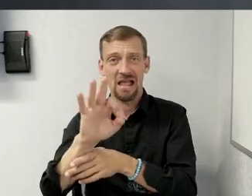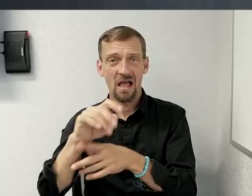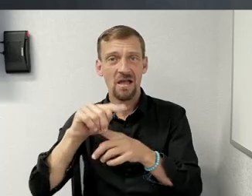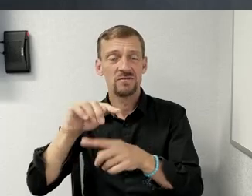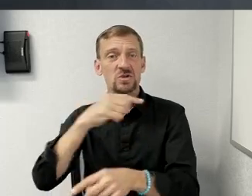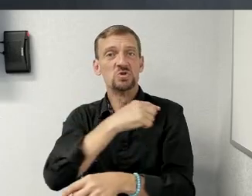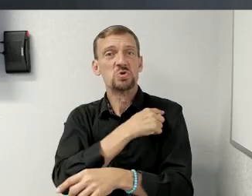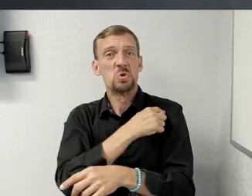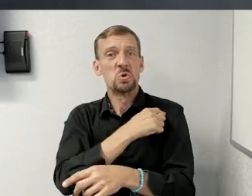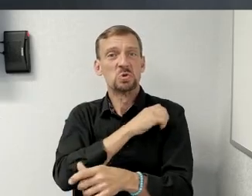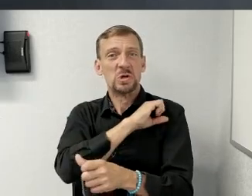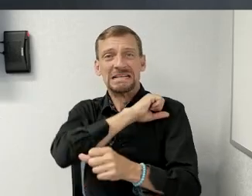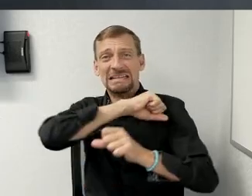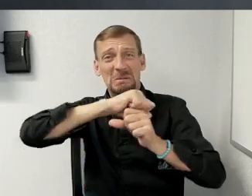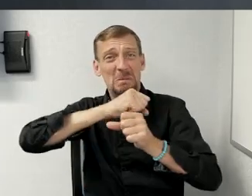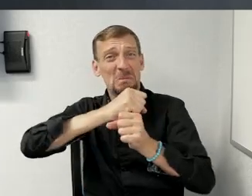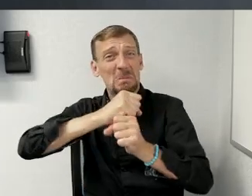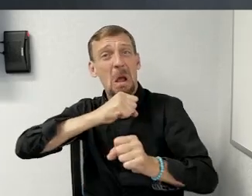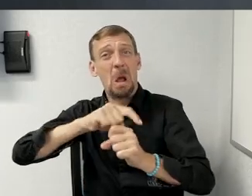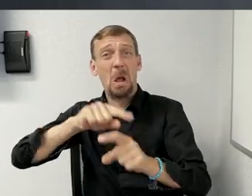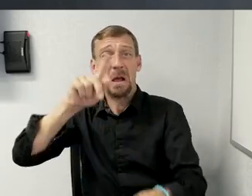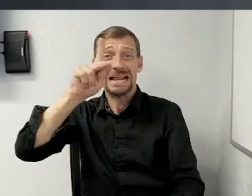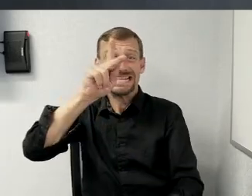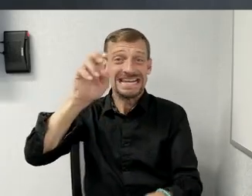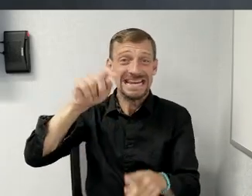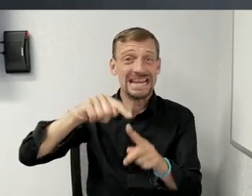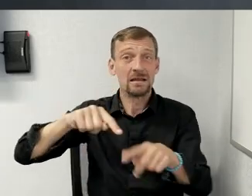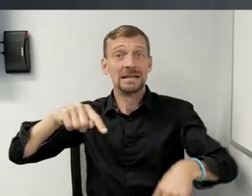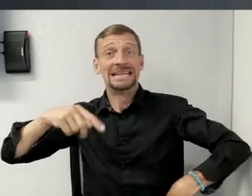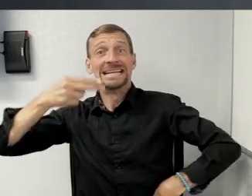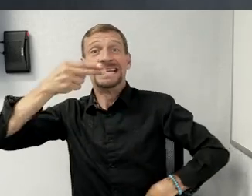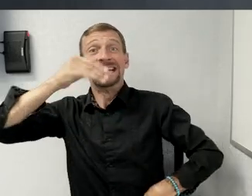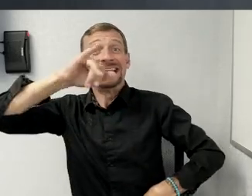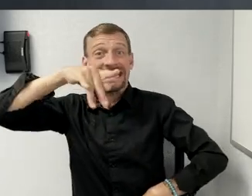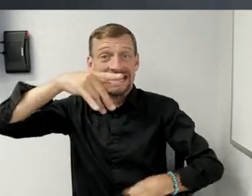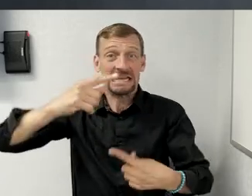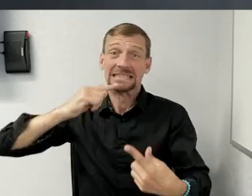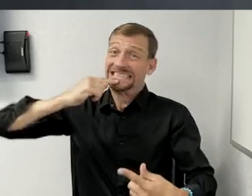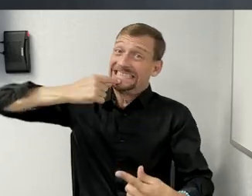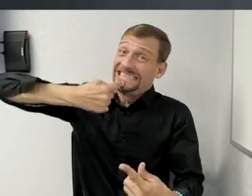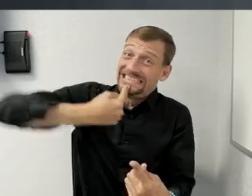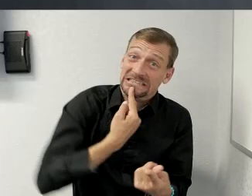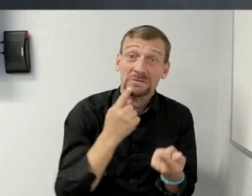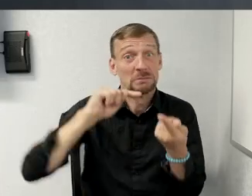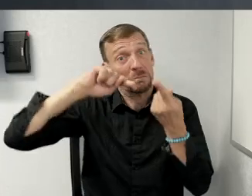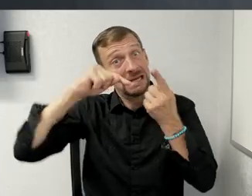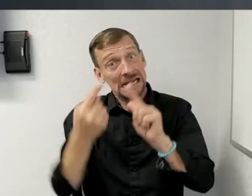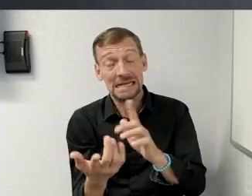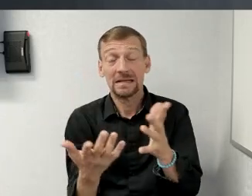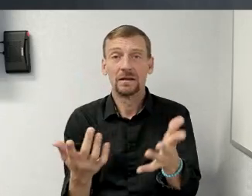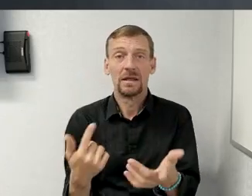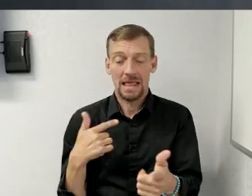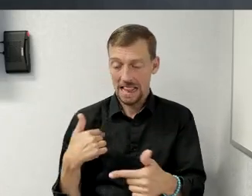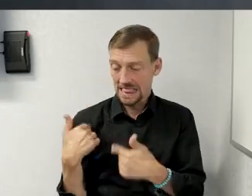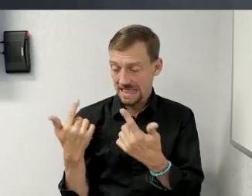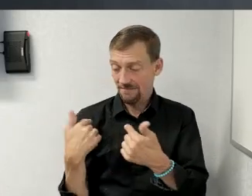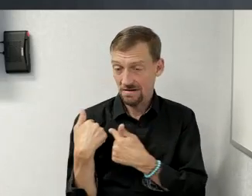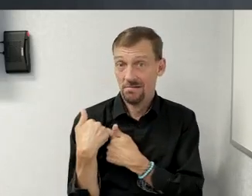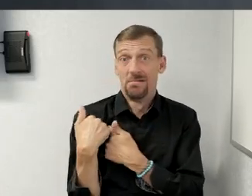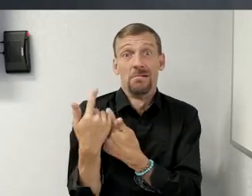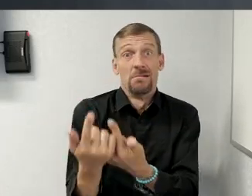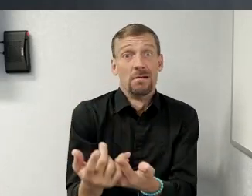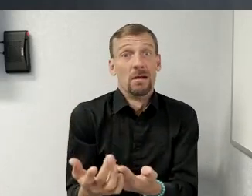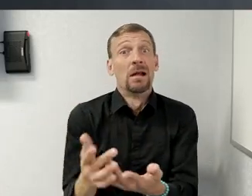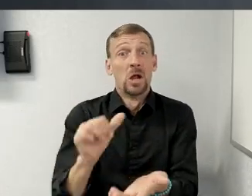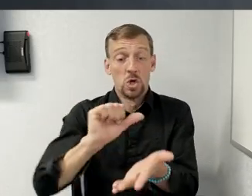dislocated shoulder, but they're a knee, a hip. They're in a lot of pain, and they've been living with that pain.